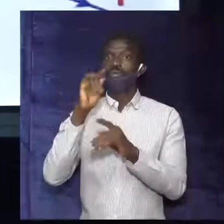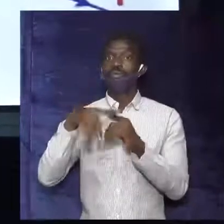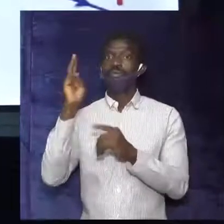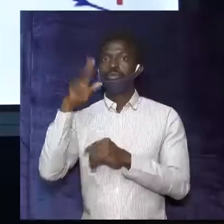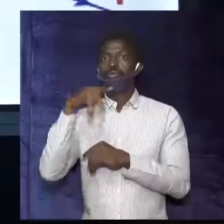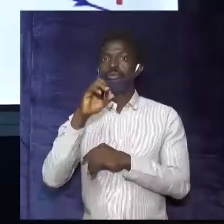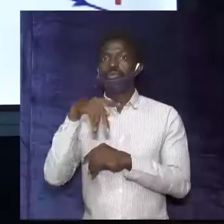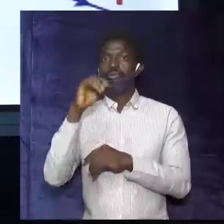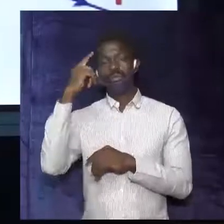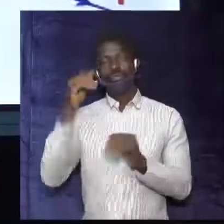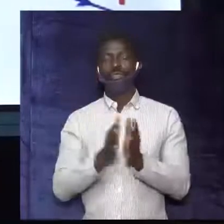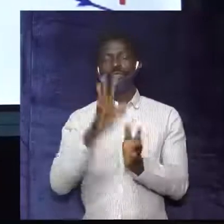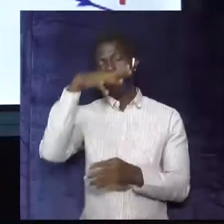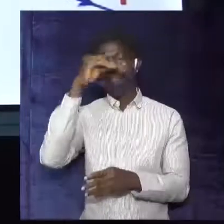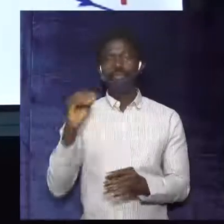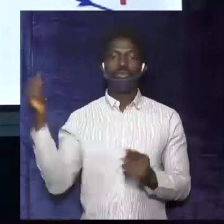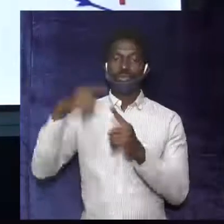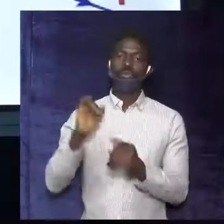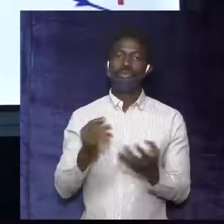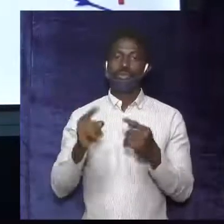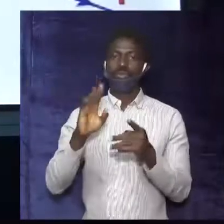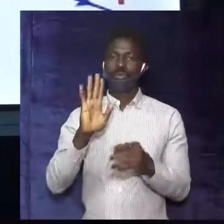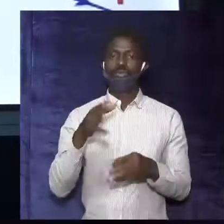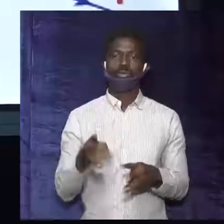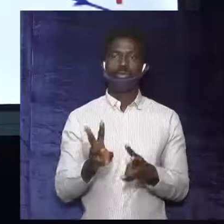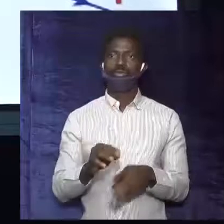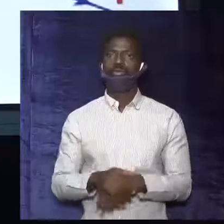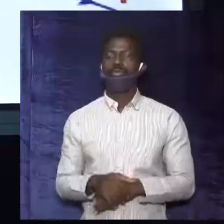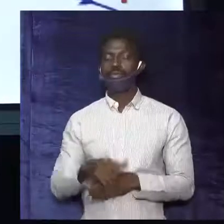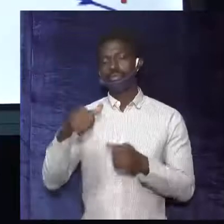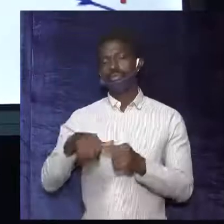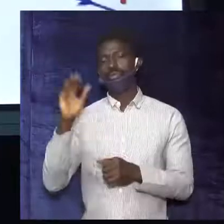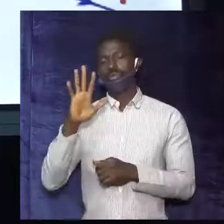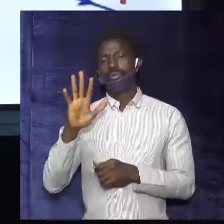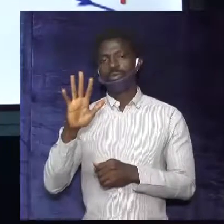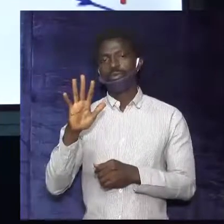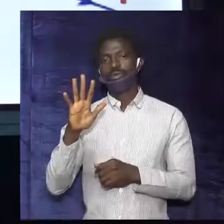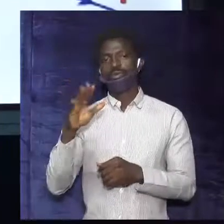lesson. Till I come your way tomorrow, remain wonderful mathematicians.